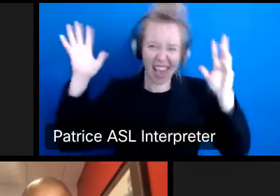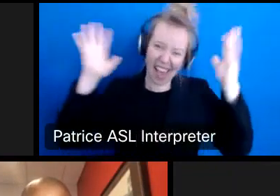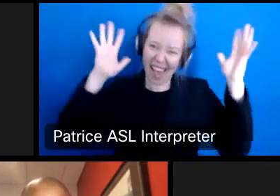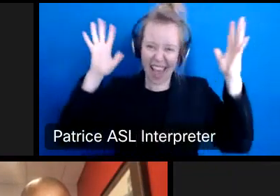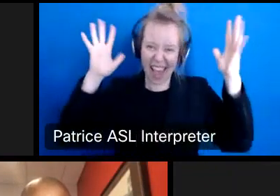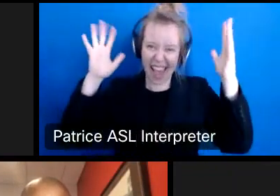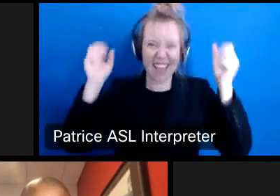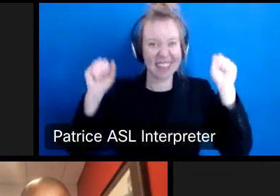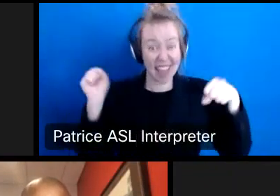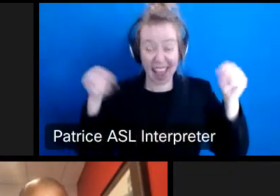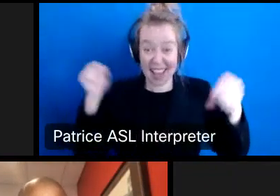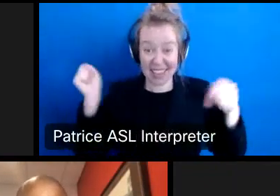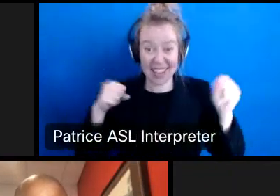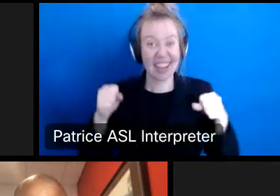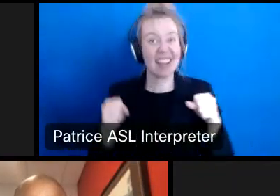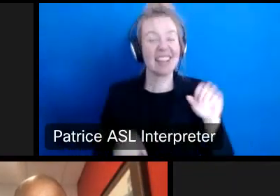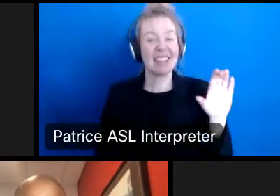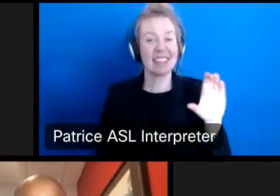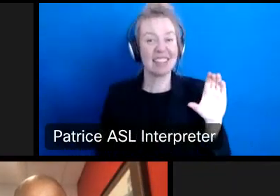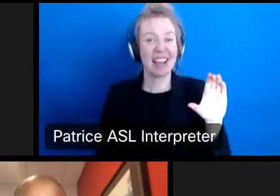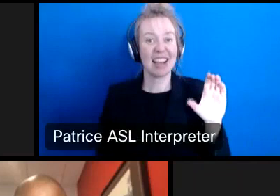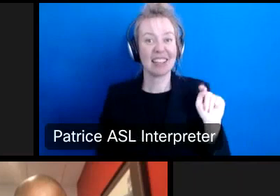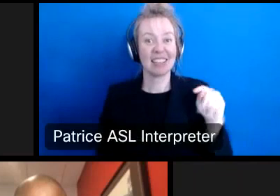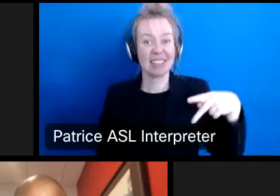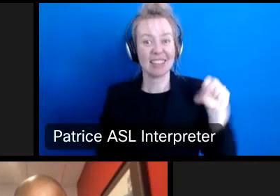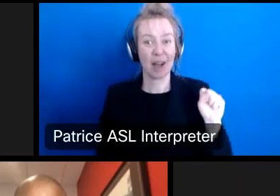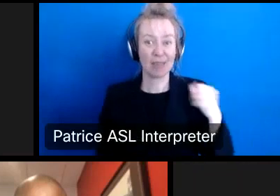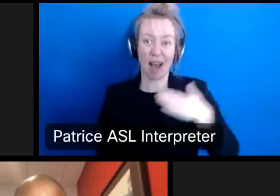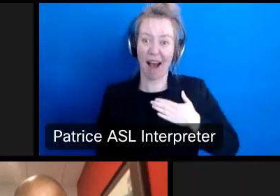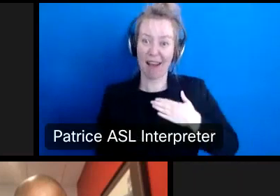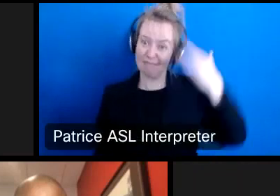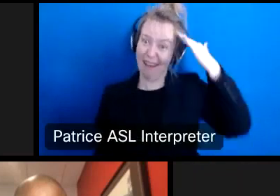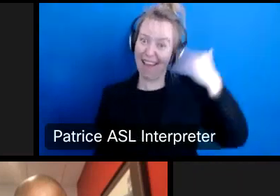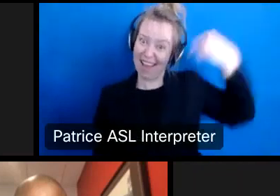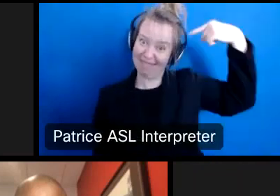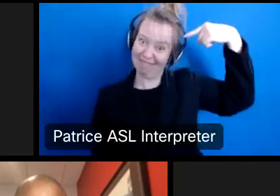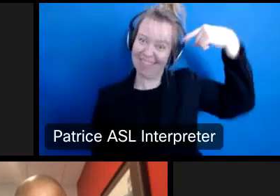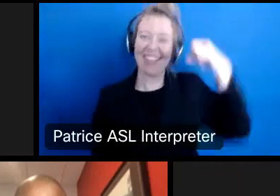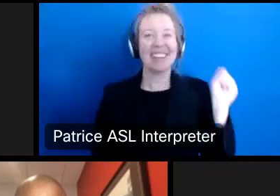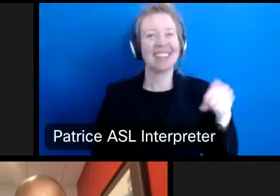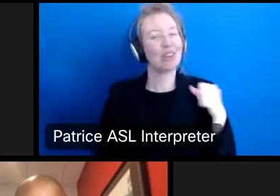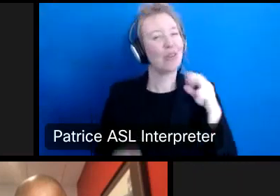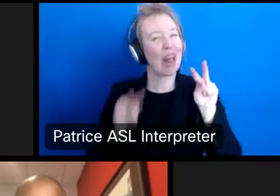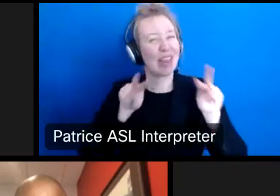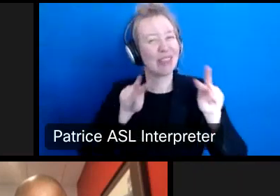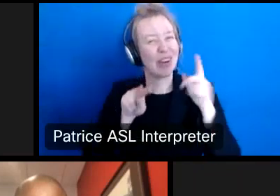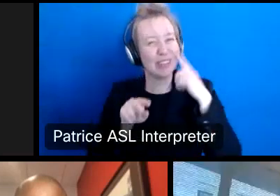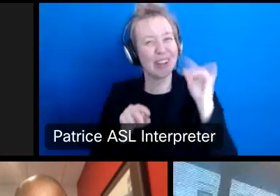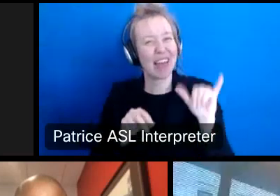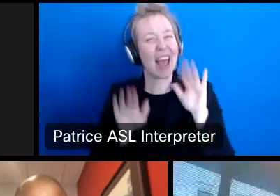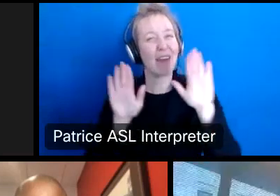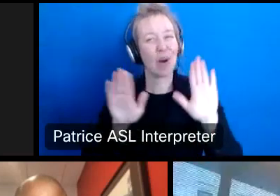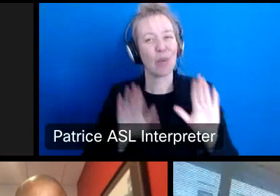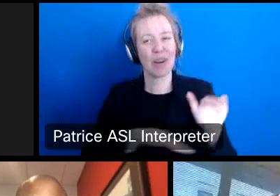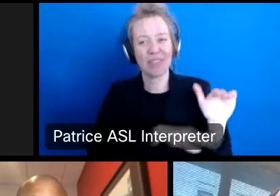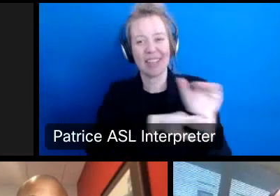Good. Yes, see TOPS on top of my head. But anyway, we look forward to that and have a great evening,